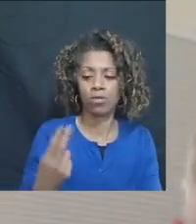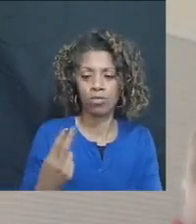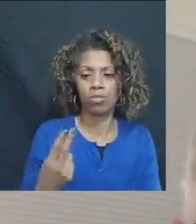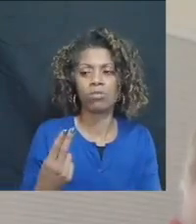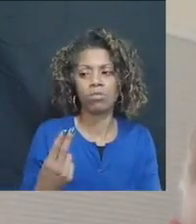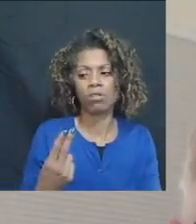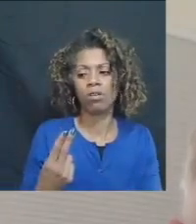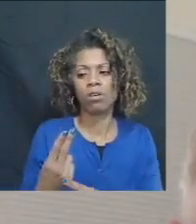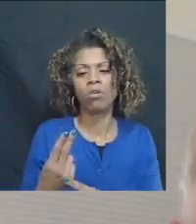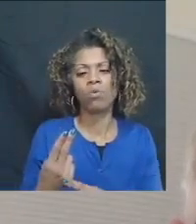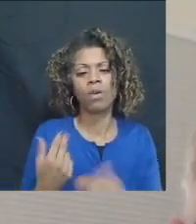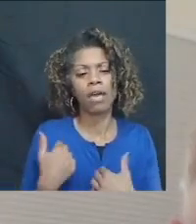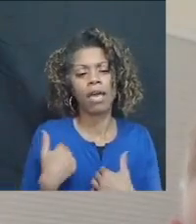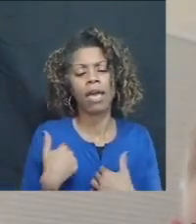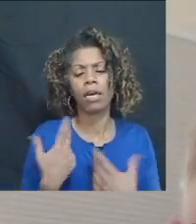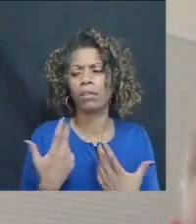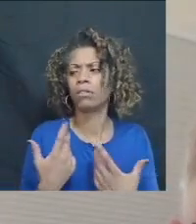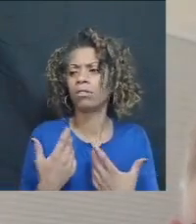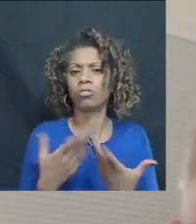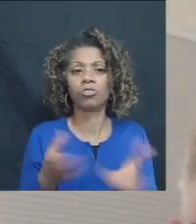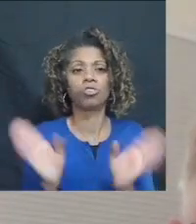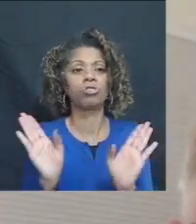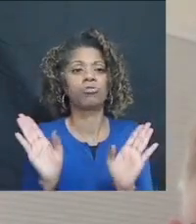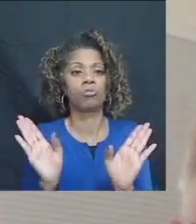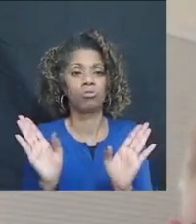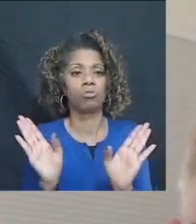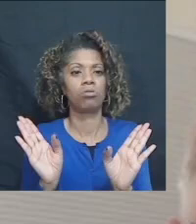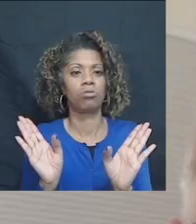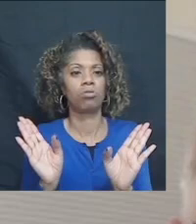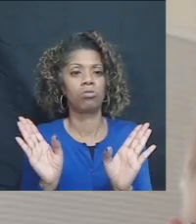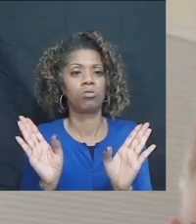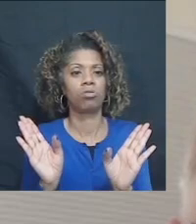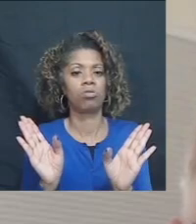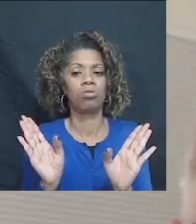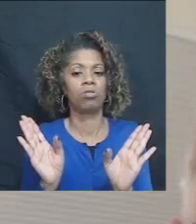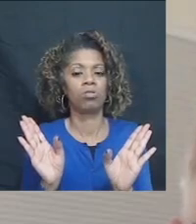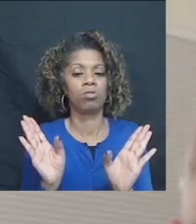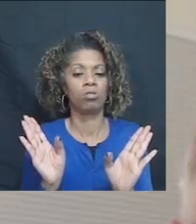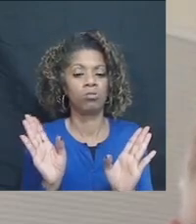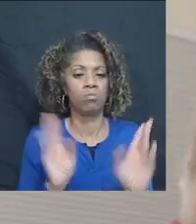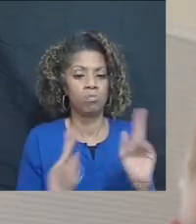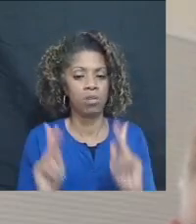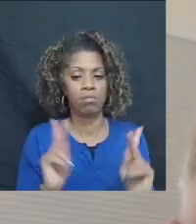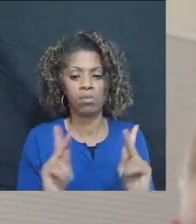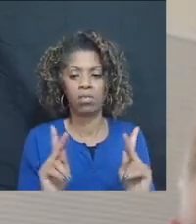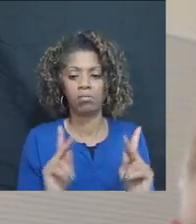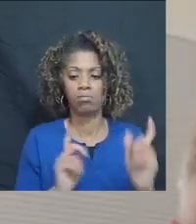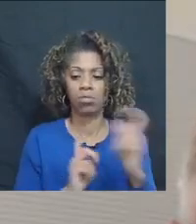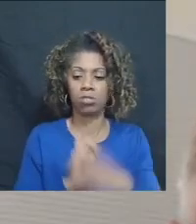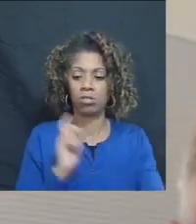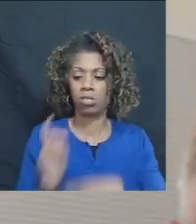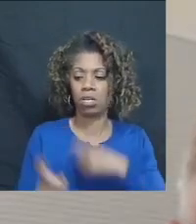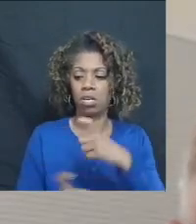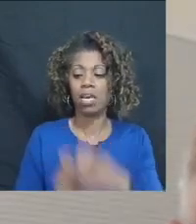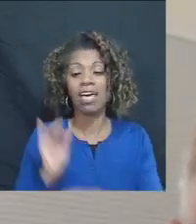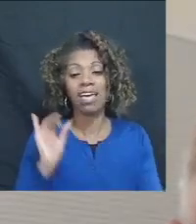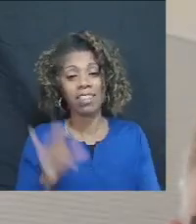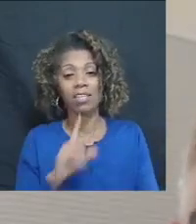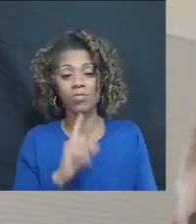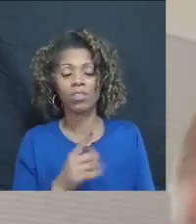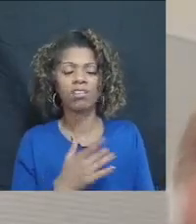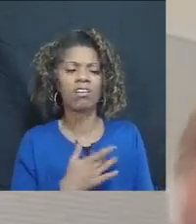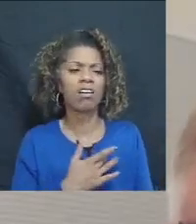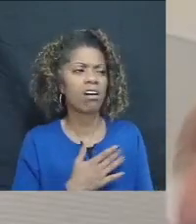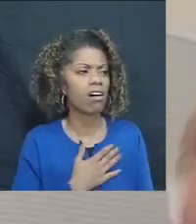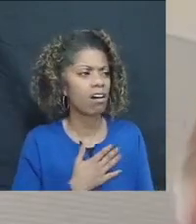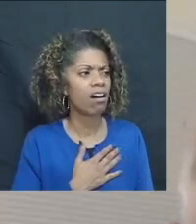been really heartwarming to see the public support to the CDC Foundation to be able to do our work, as well as private sector and philanthropic